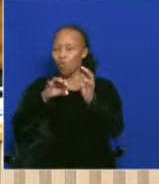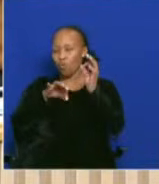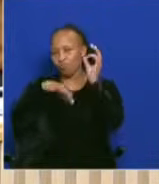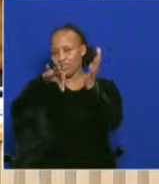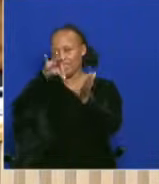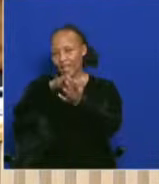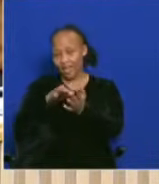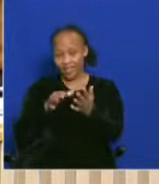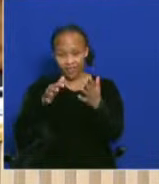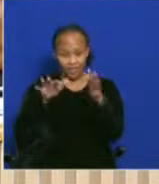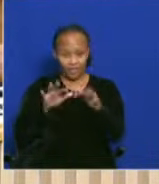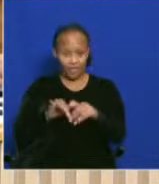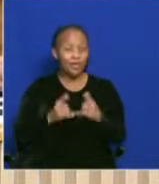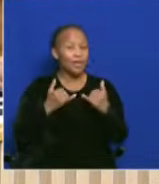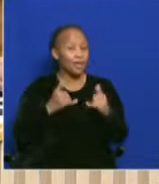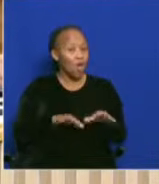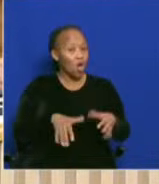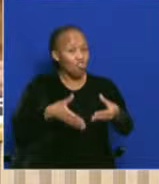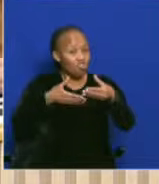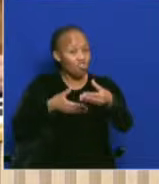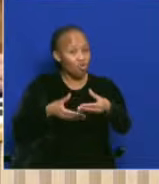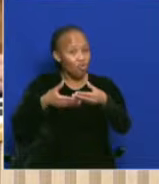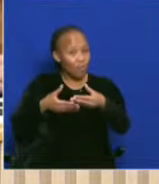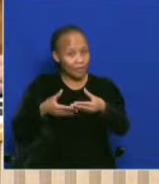with General Khan.